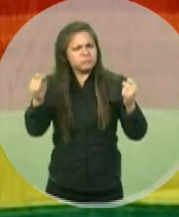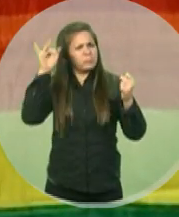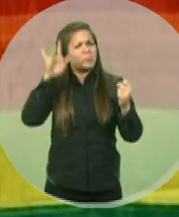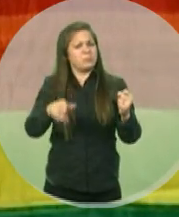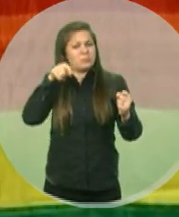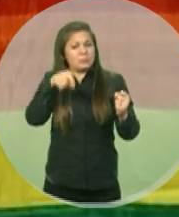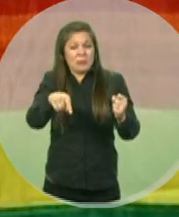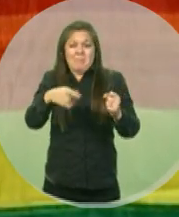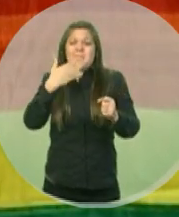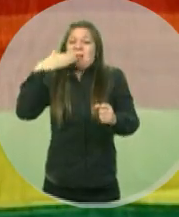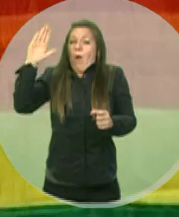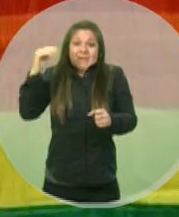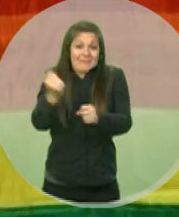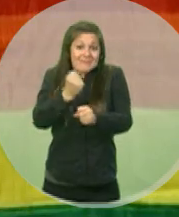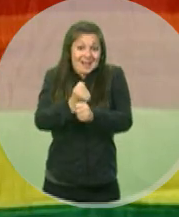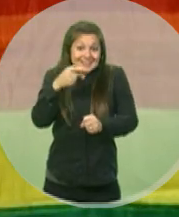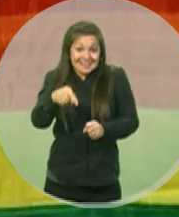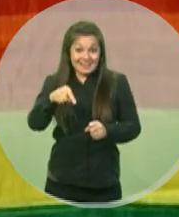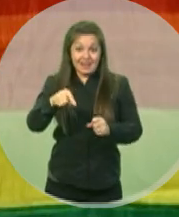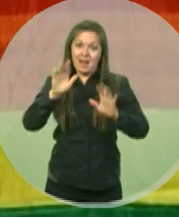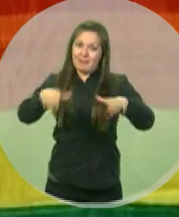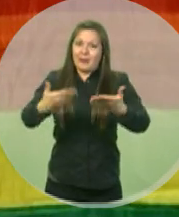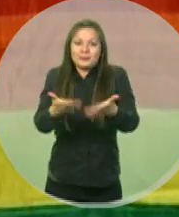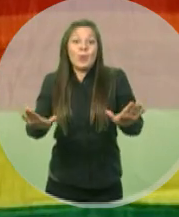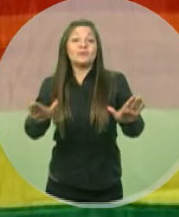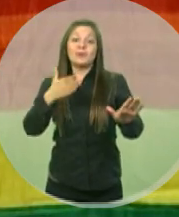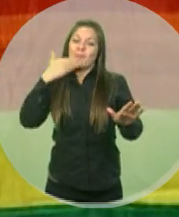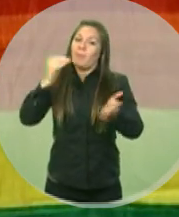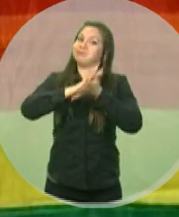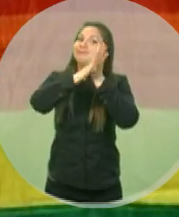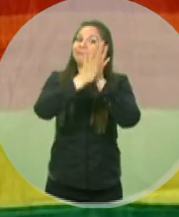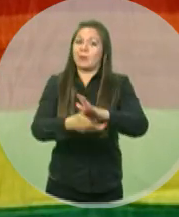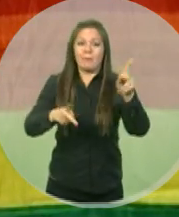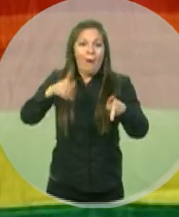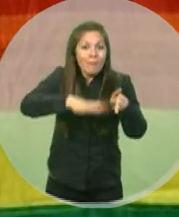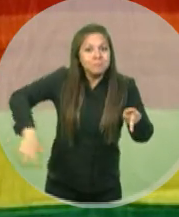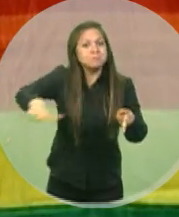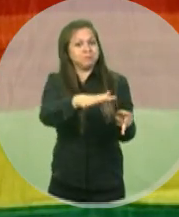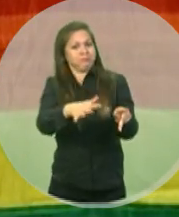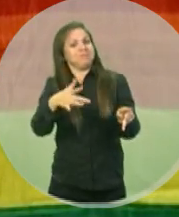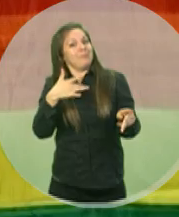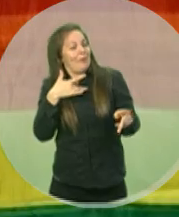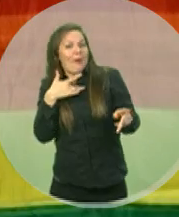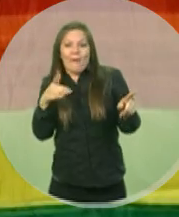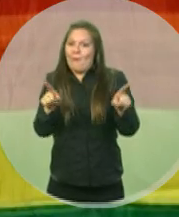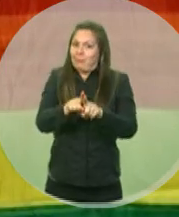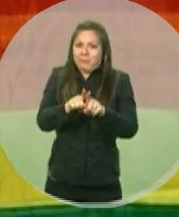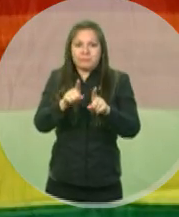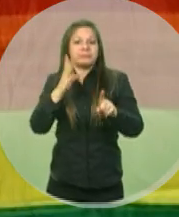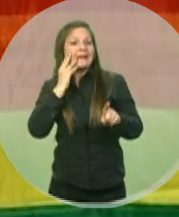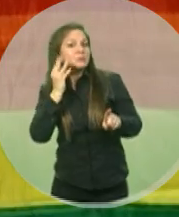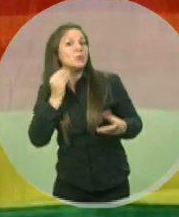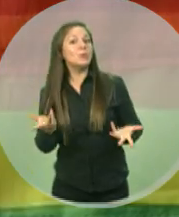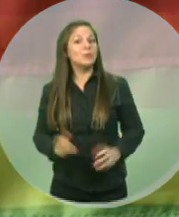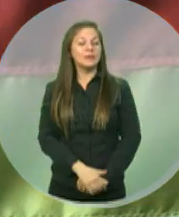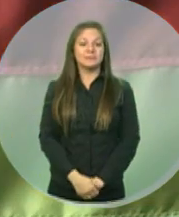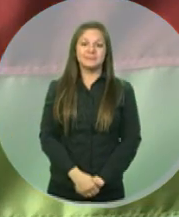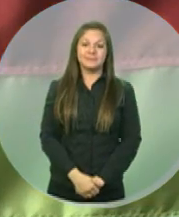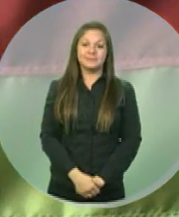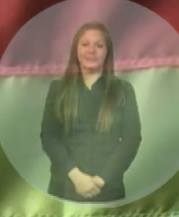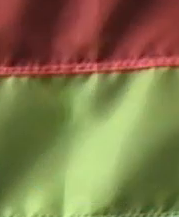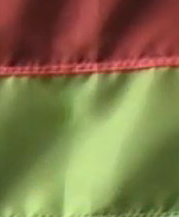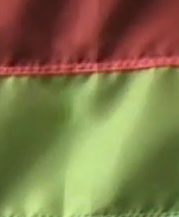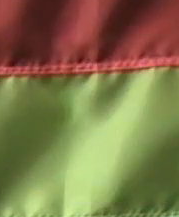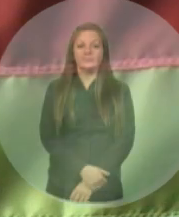du placage parce que plus que le monde va sortir et plus que les causes vont avancer envers ça, tout le monde va grandir.